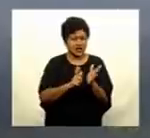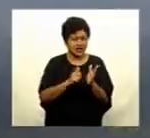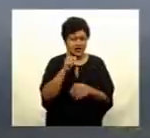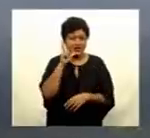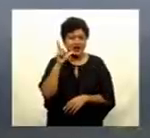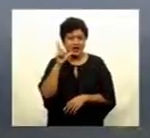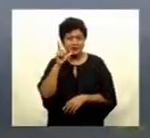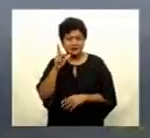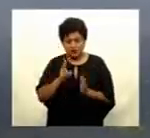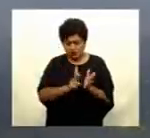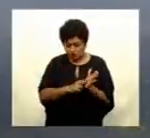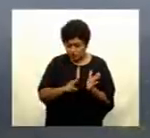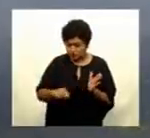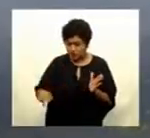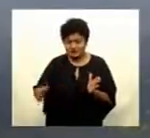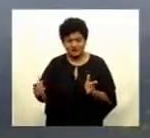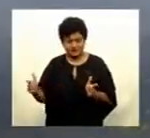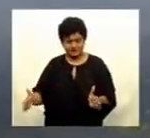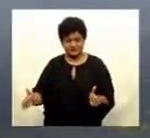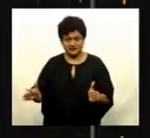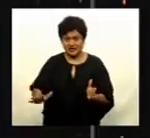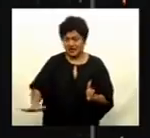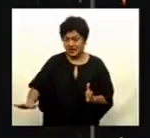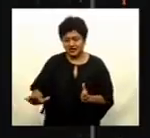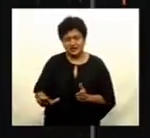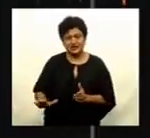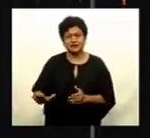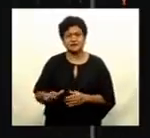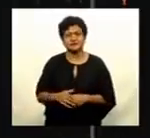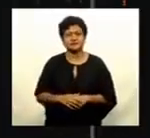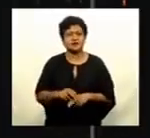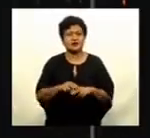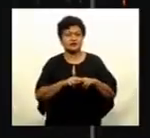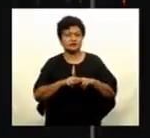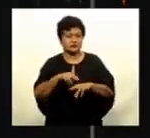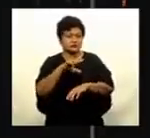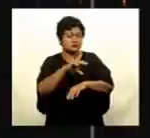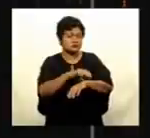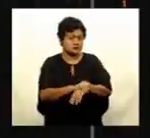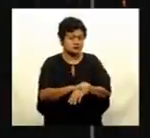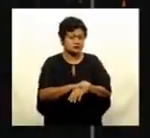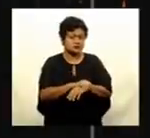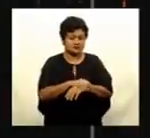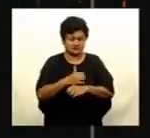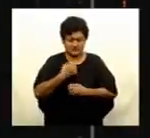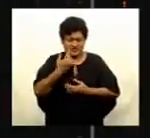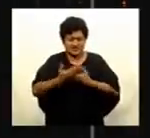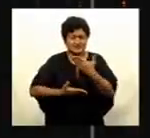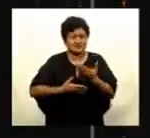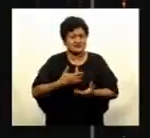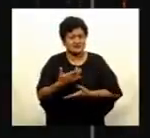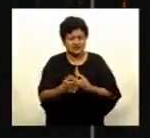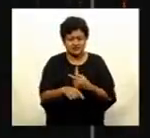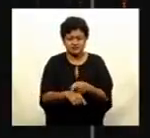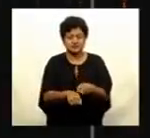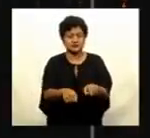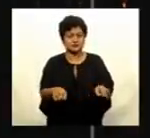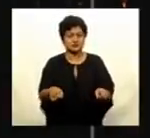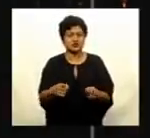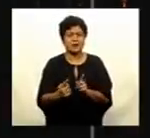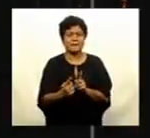containment area. Kritika Kumar, FBC News. The Fiji Police Force is stretching its resources on the ground to meet